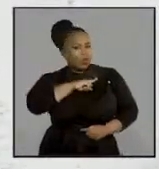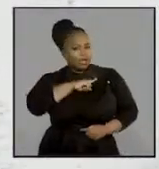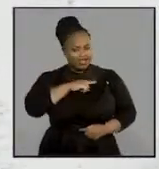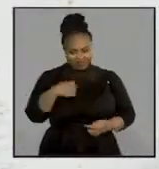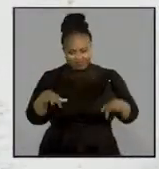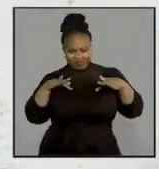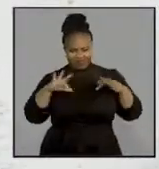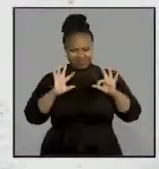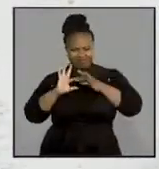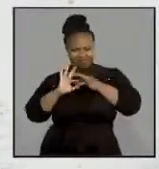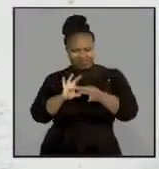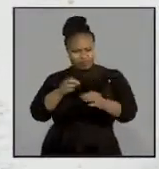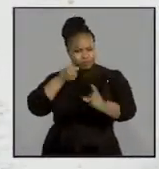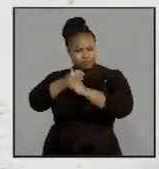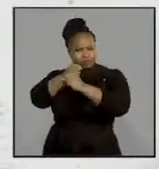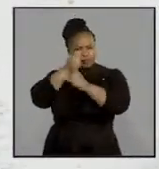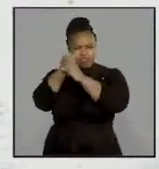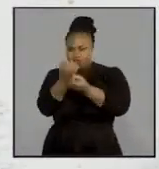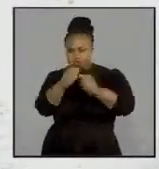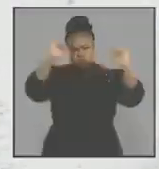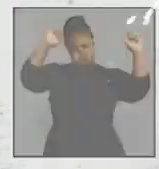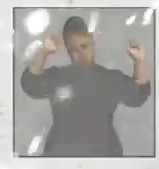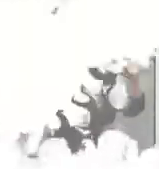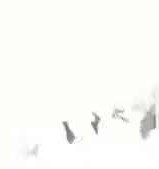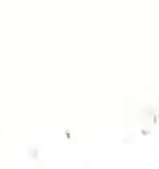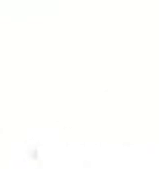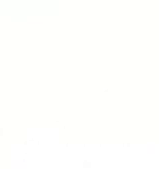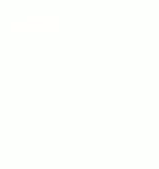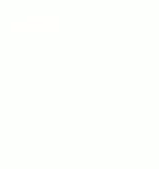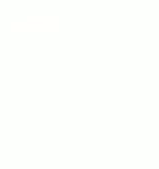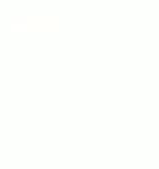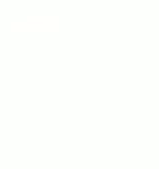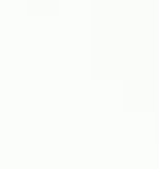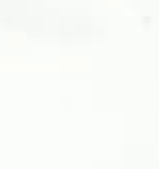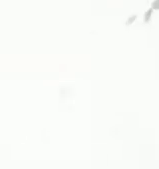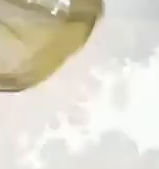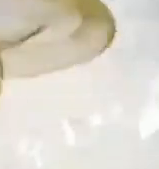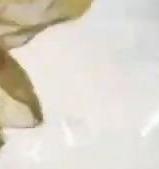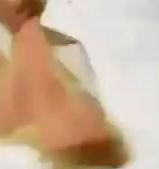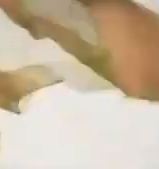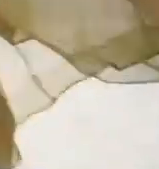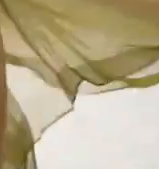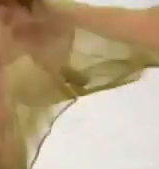is fashioned from fight and freedom song.